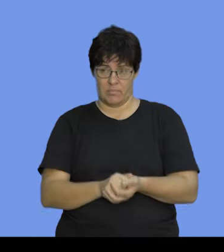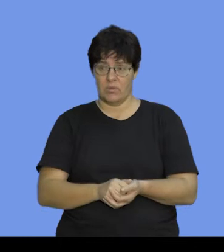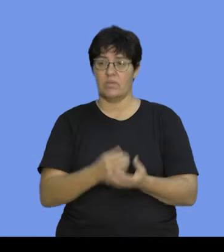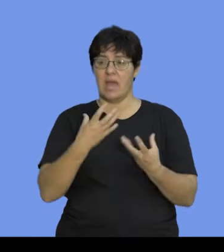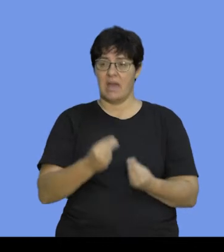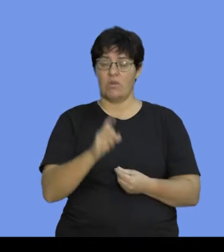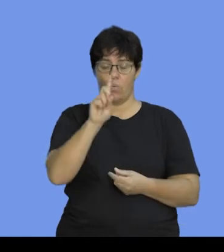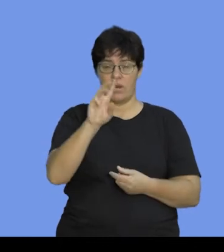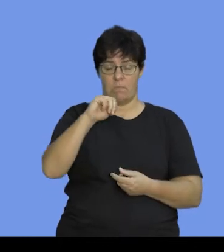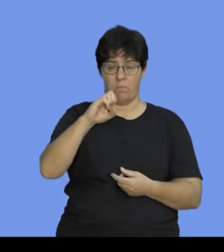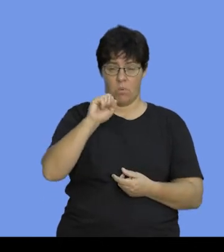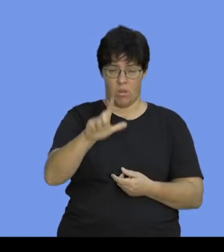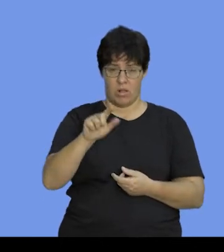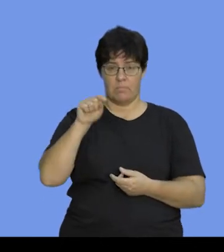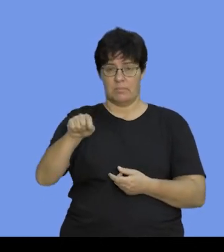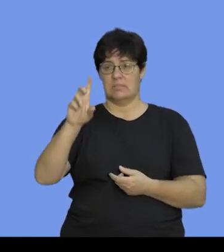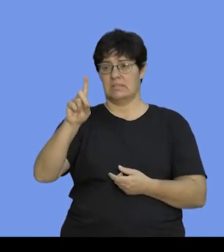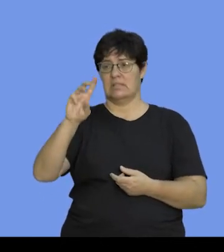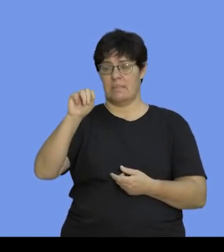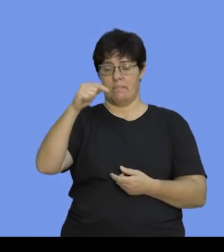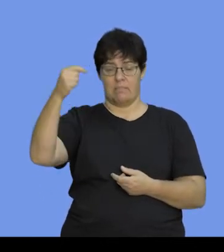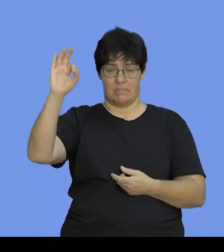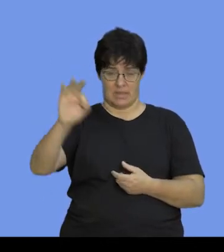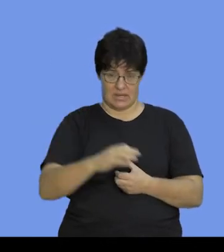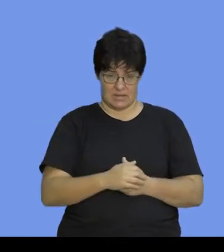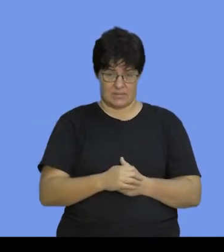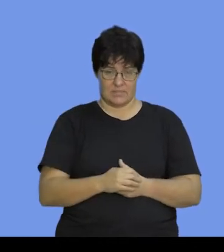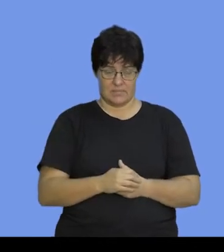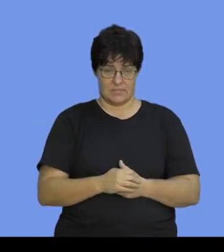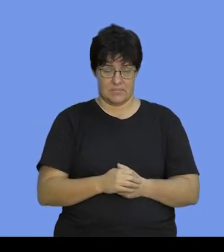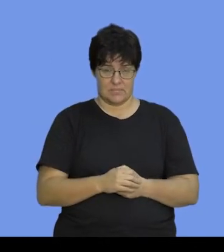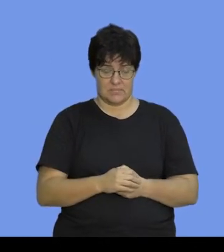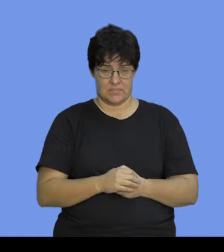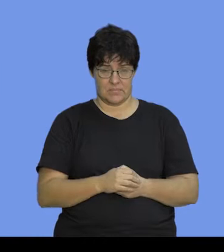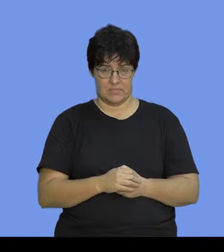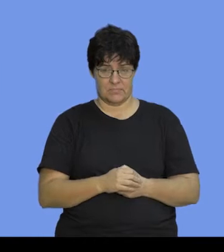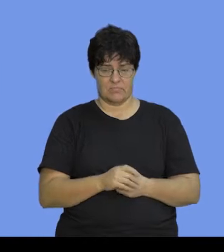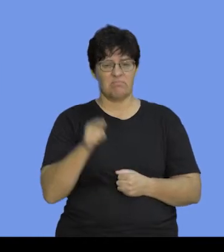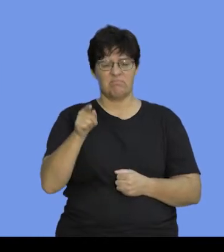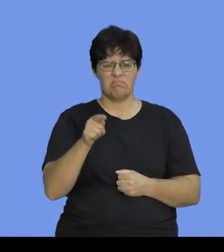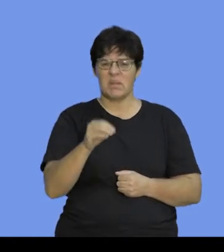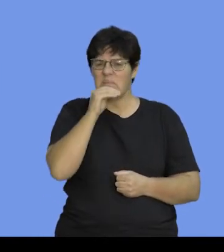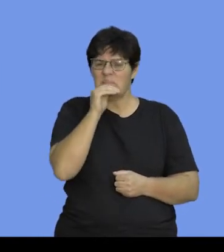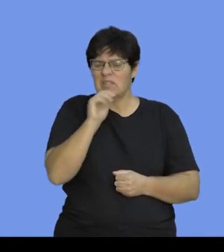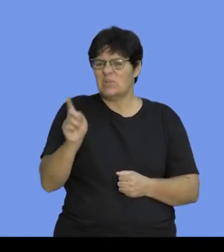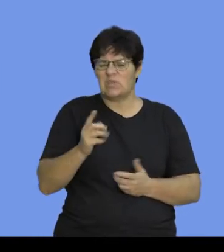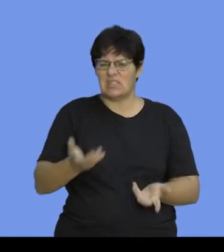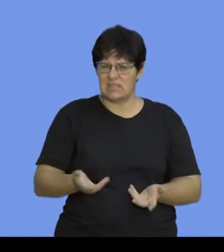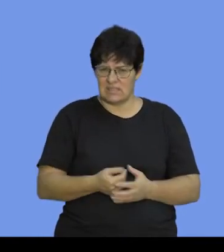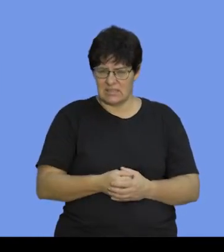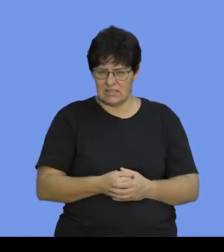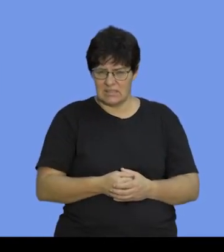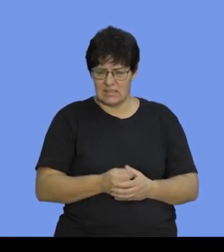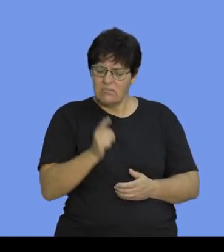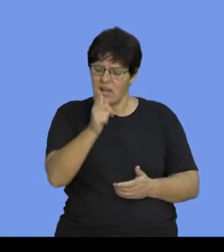per cubic decimeter, right? That's what we get, okay? So what does 1 mole per cubic decimeter of solution